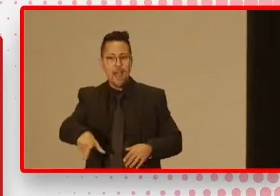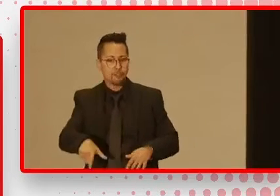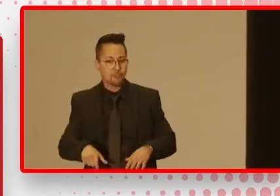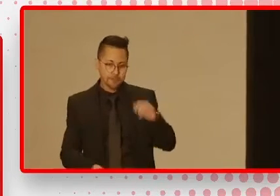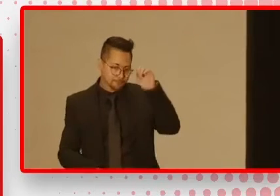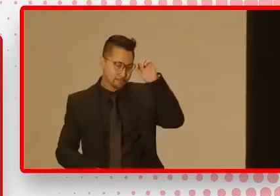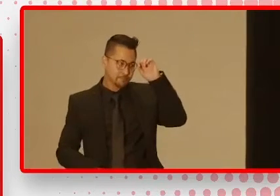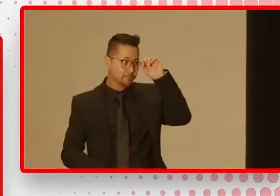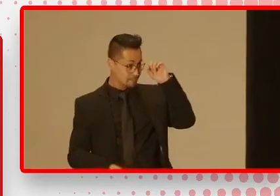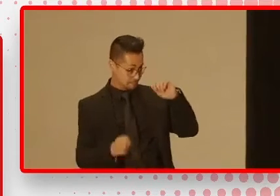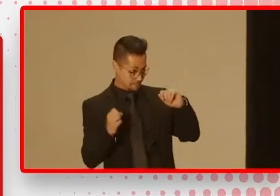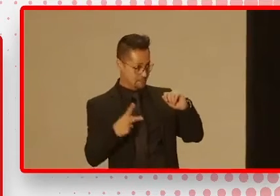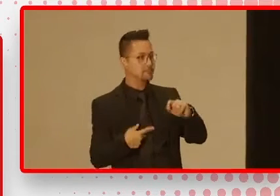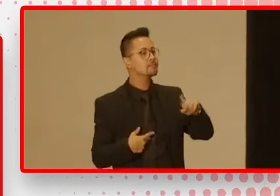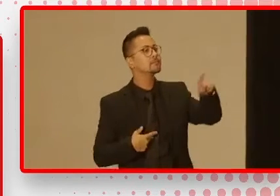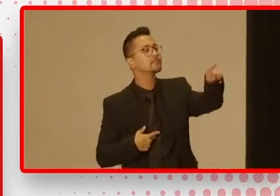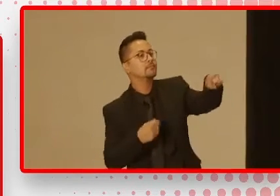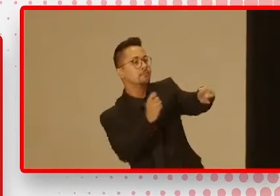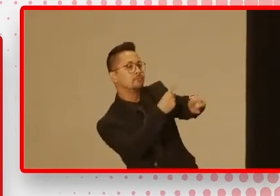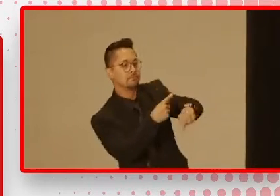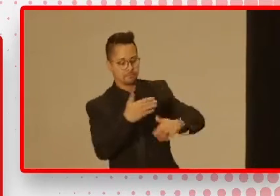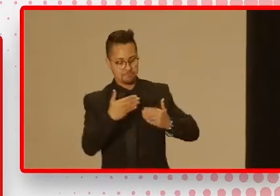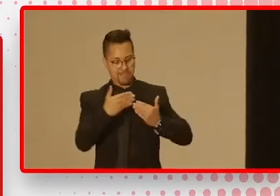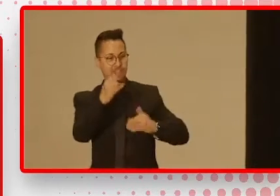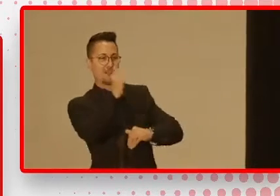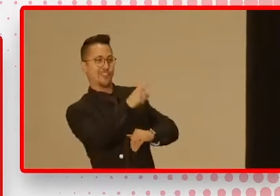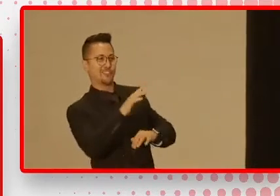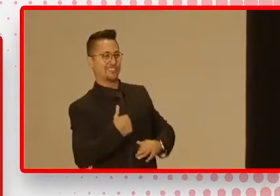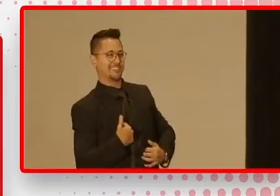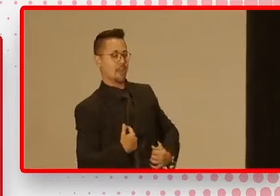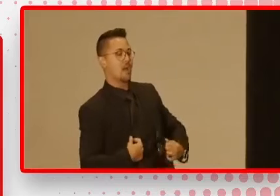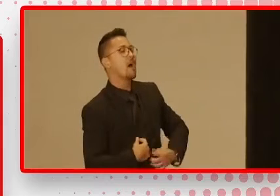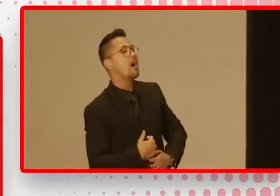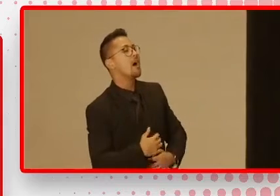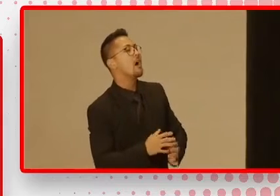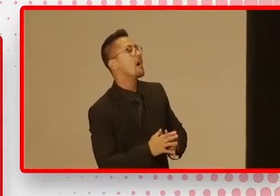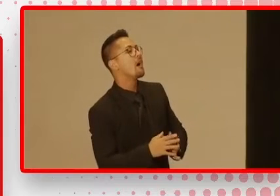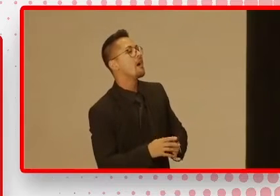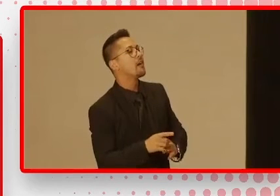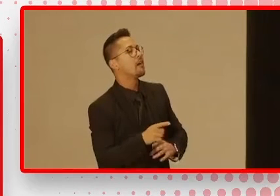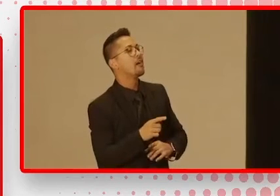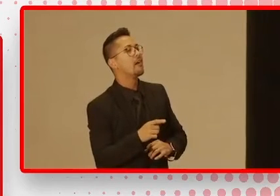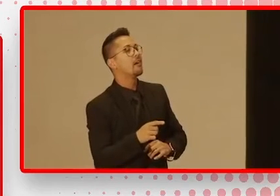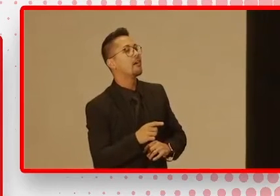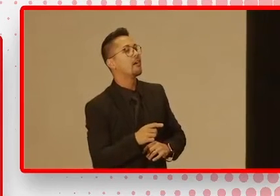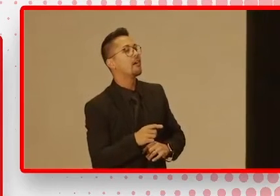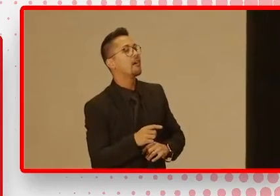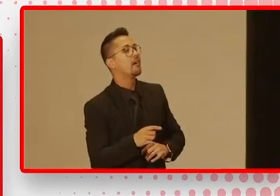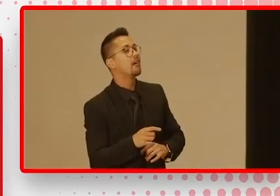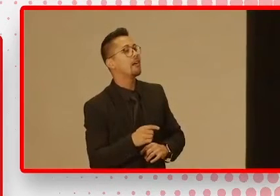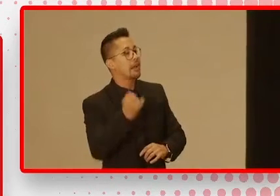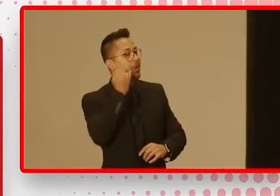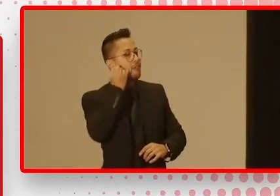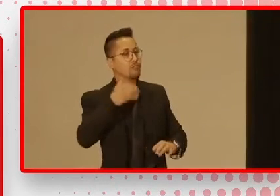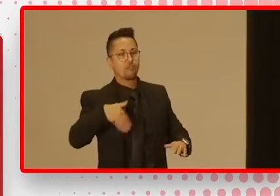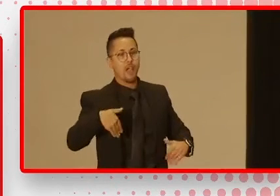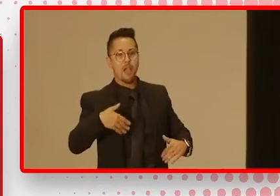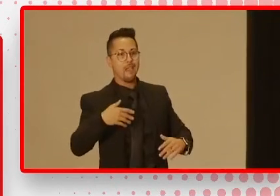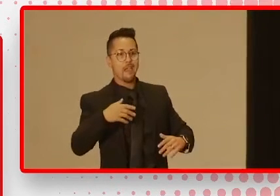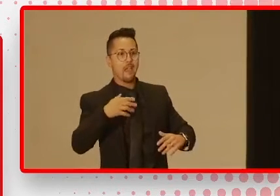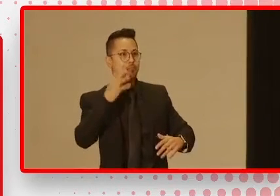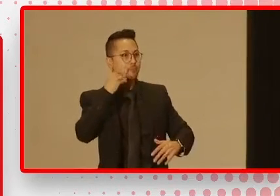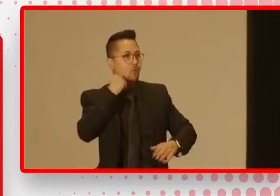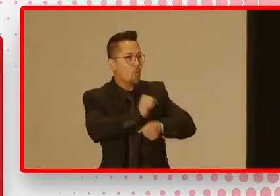Okay. So the next question is, you haven't gone to work because you've been in high school and